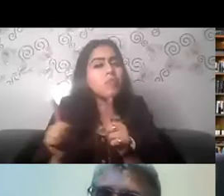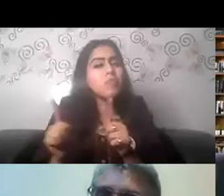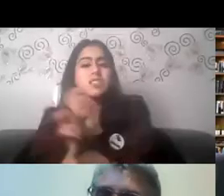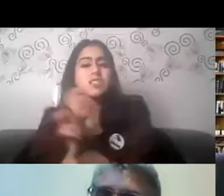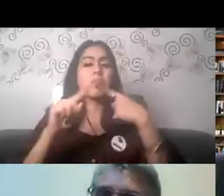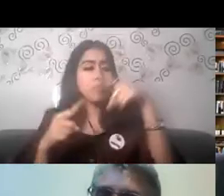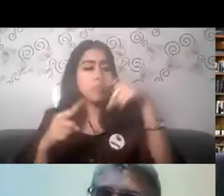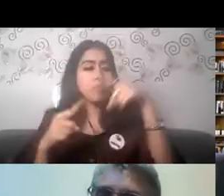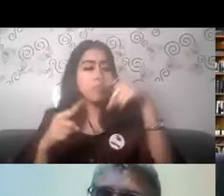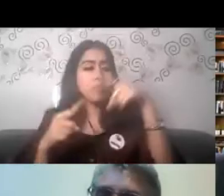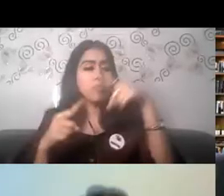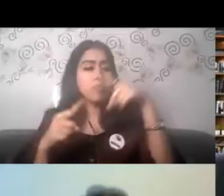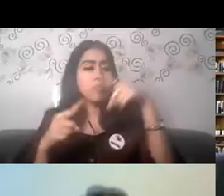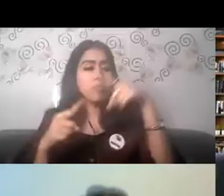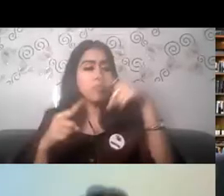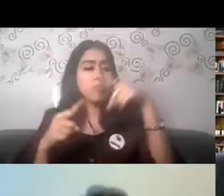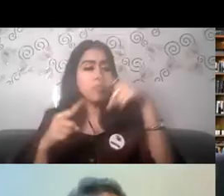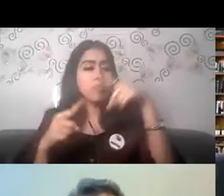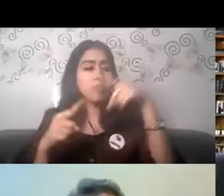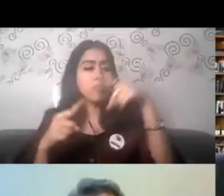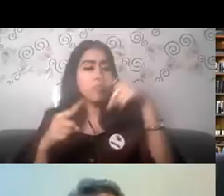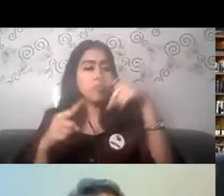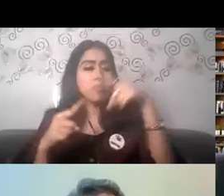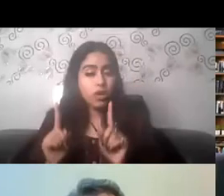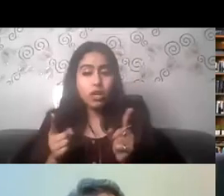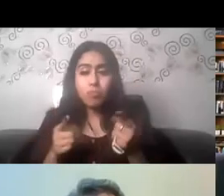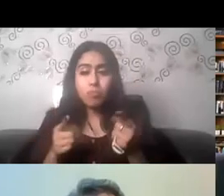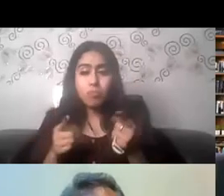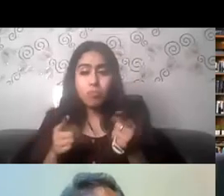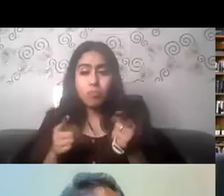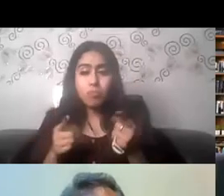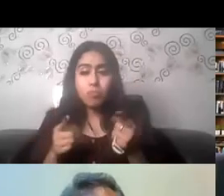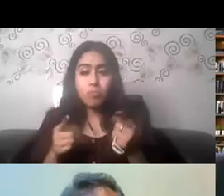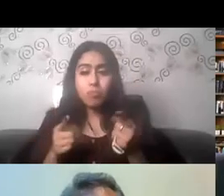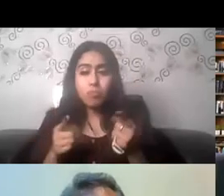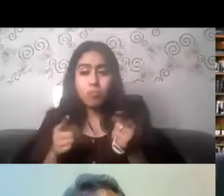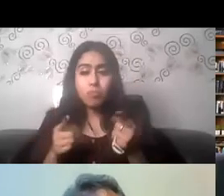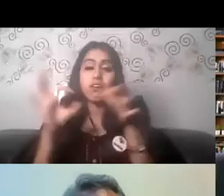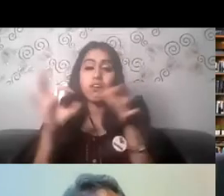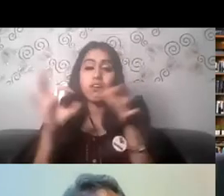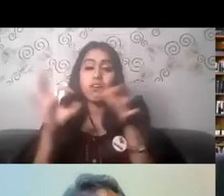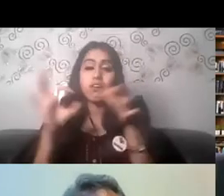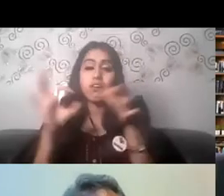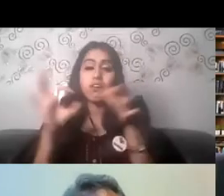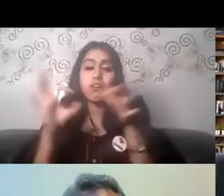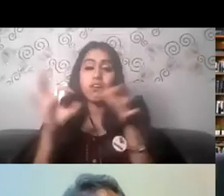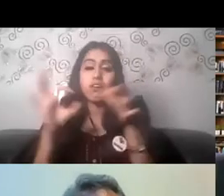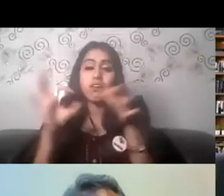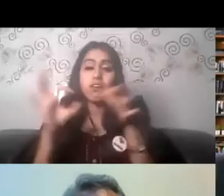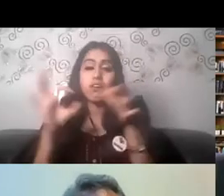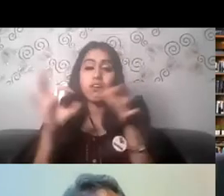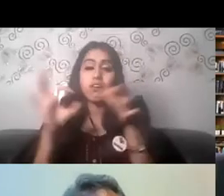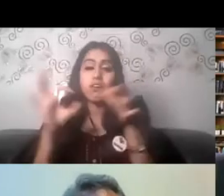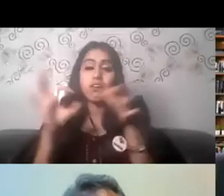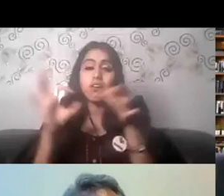money for. So it's all about the cause and the effect that goes with it. So I think when it comes